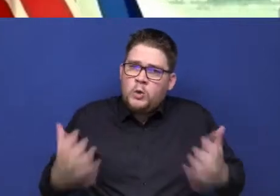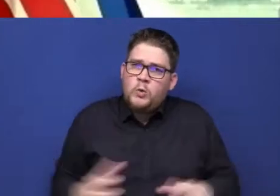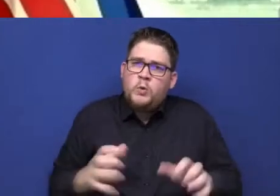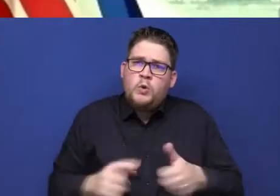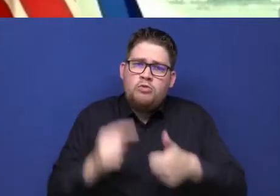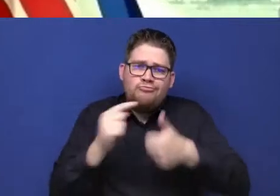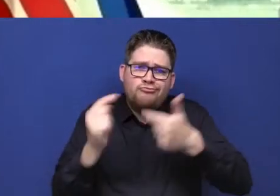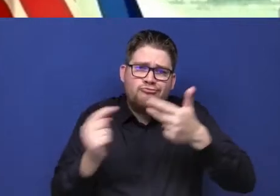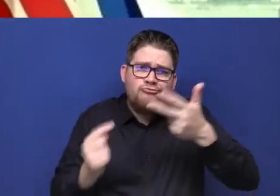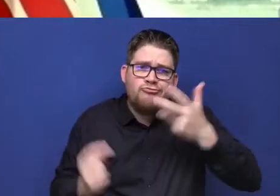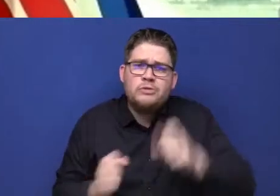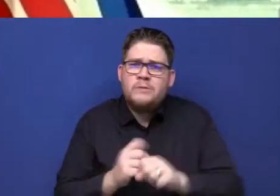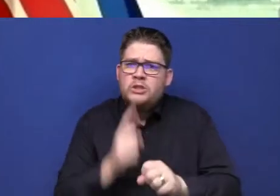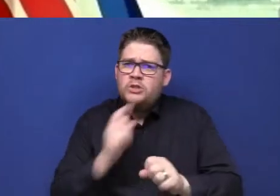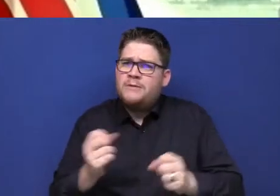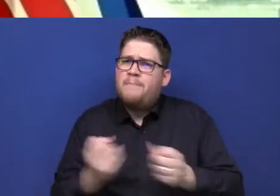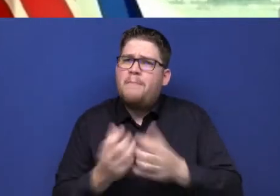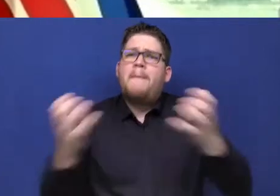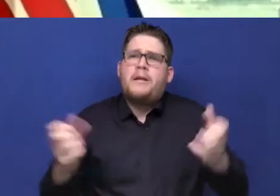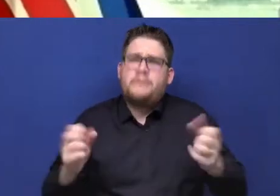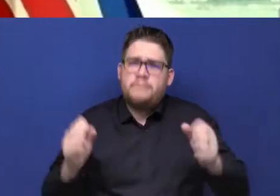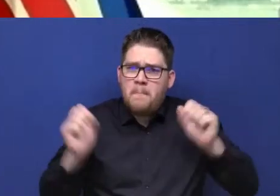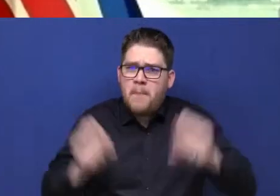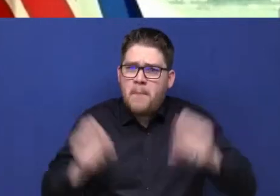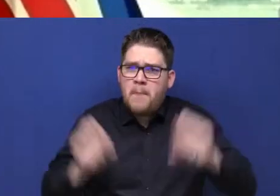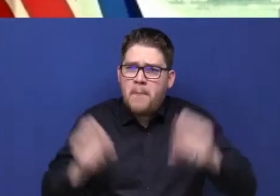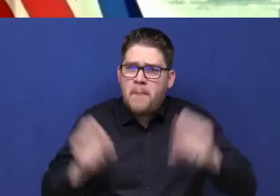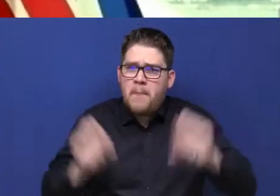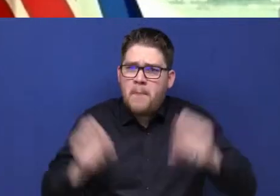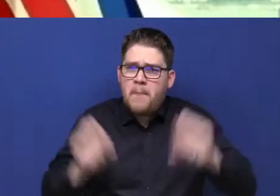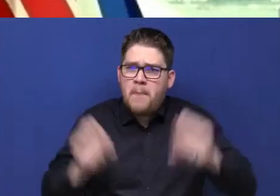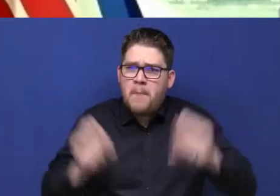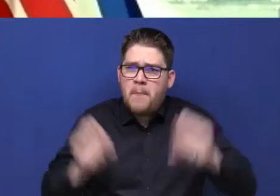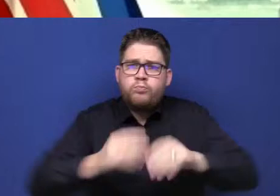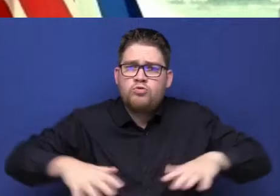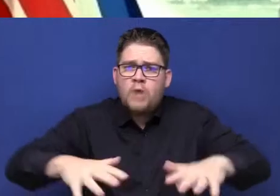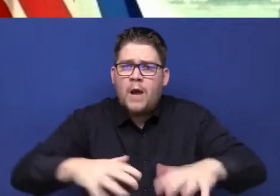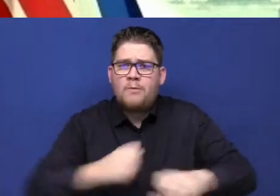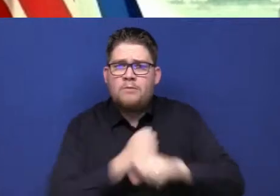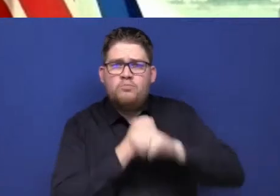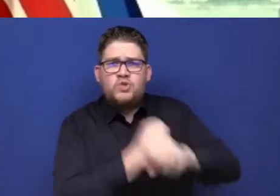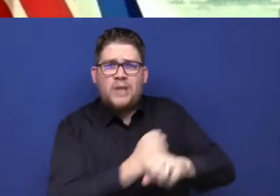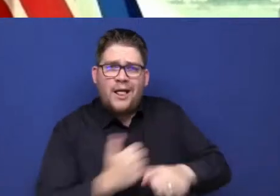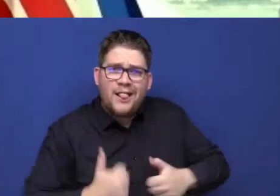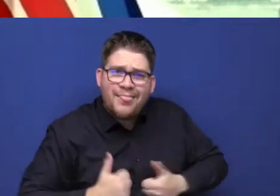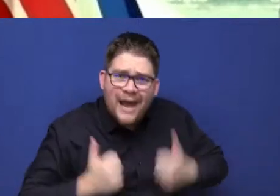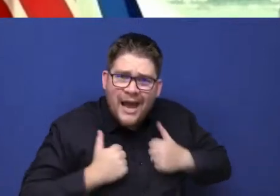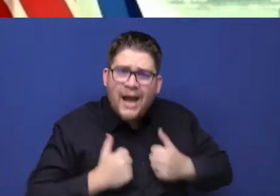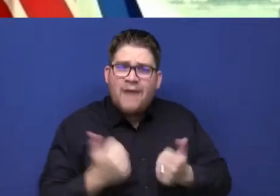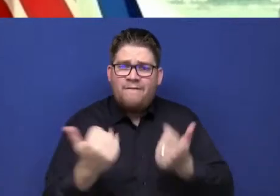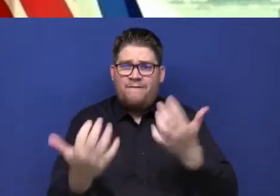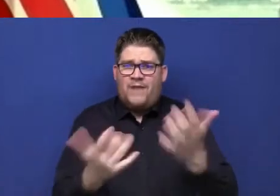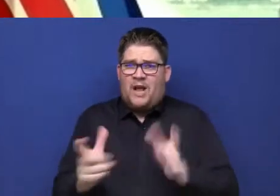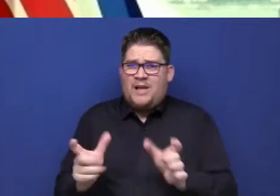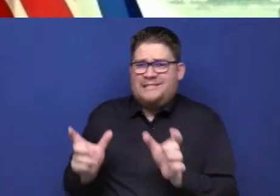he is very much aware of what is going on. And I can tell you that as minister responsible for emergency